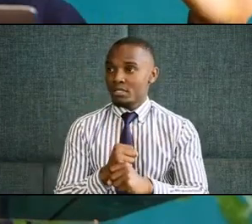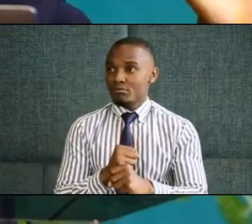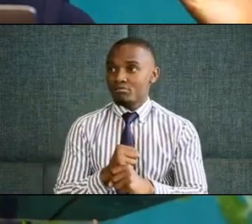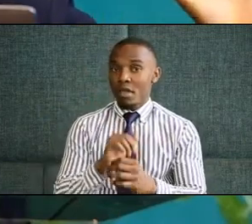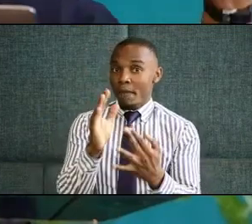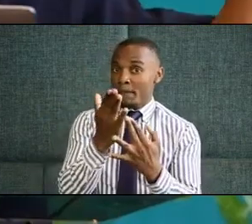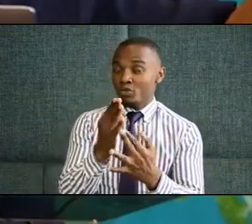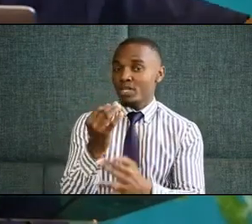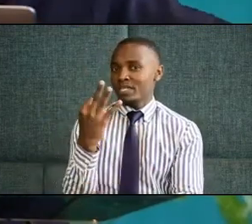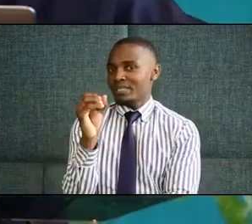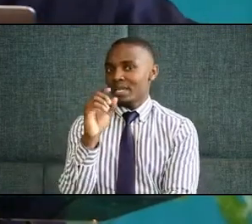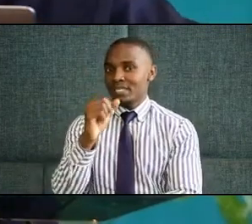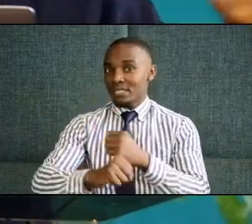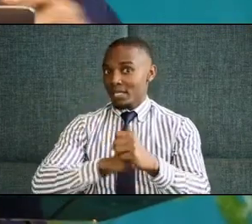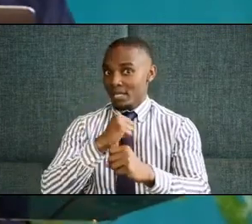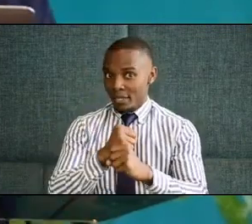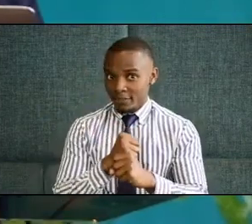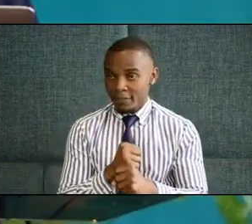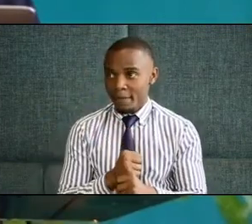It's about how many years?